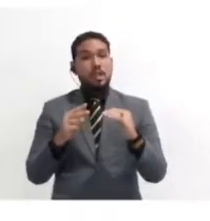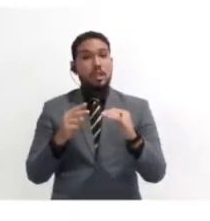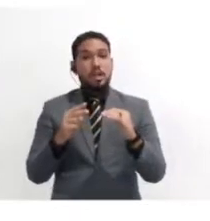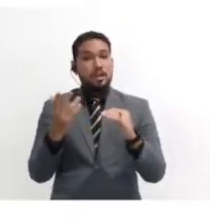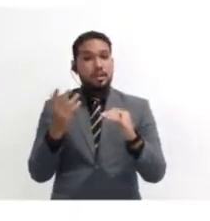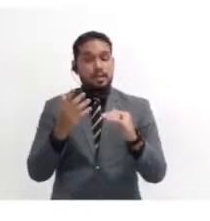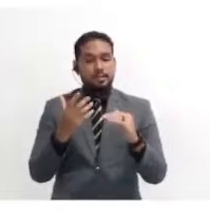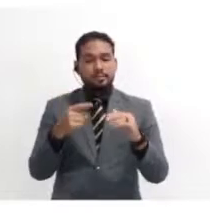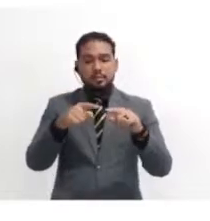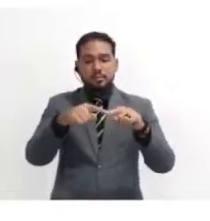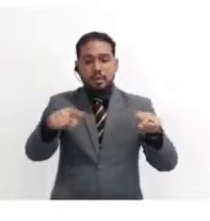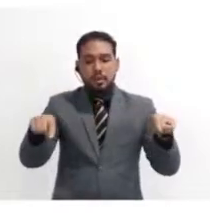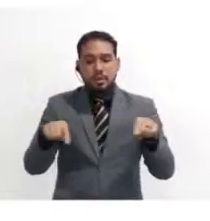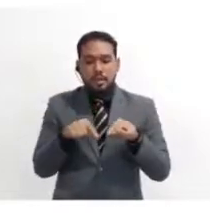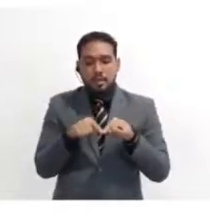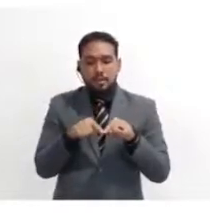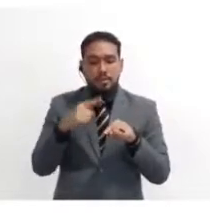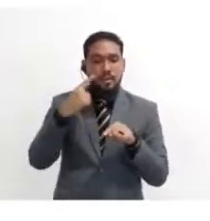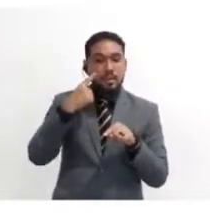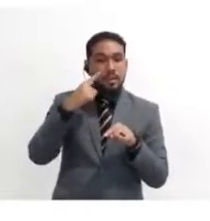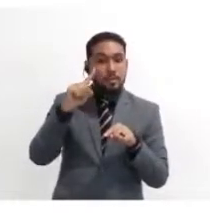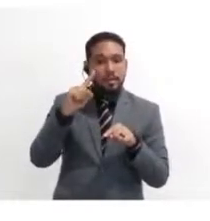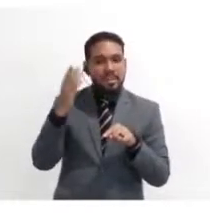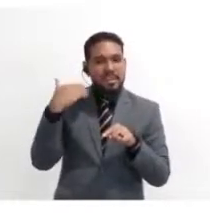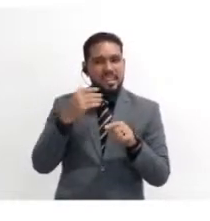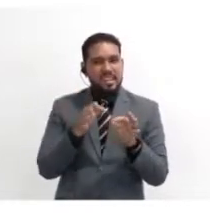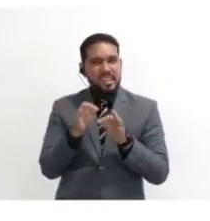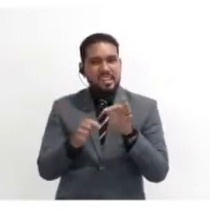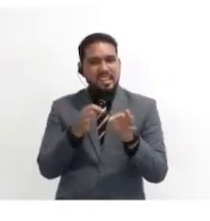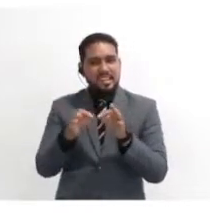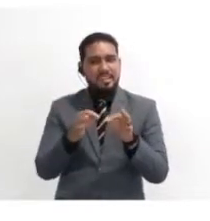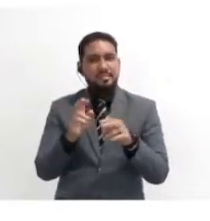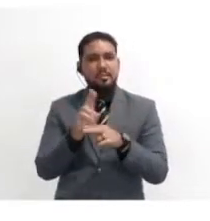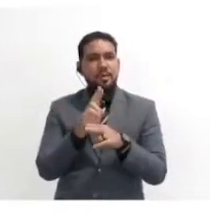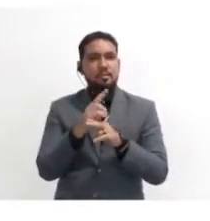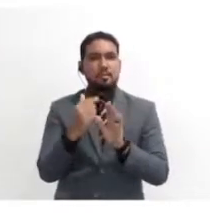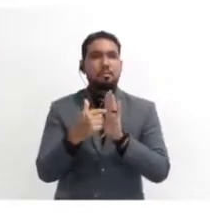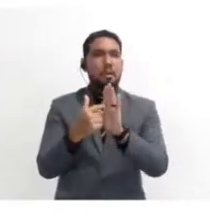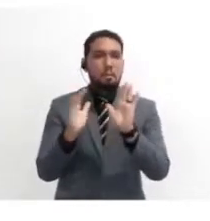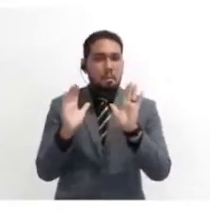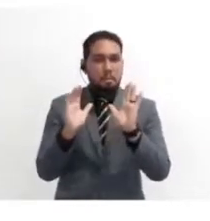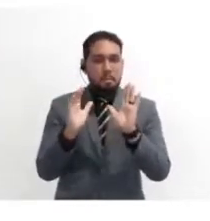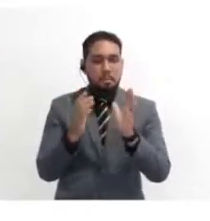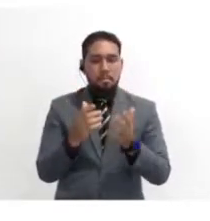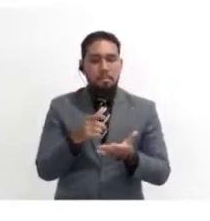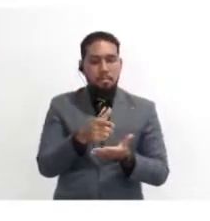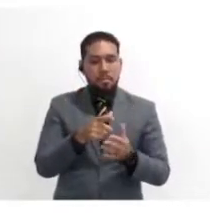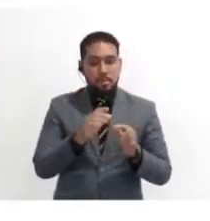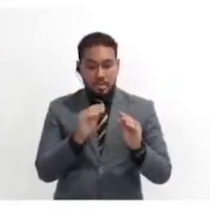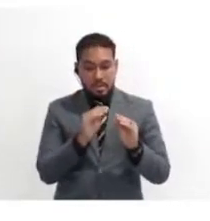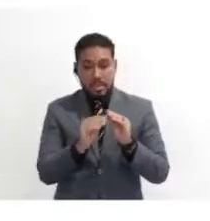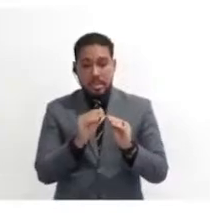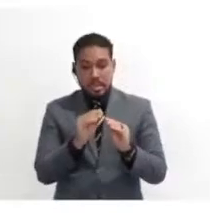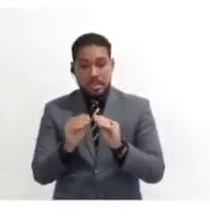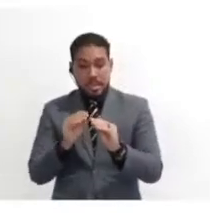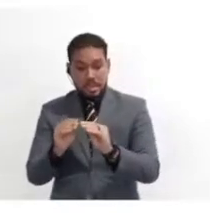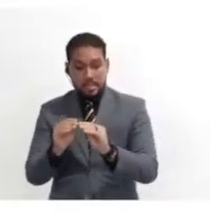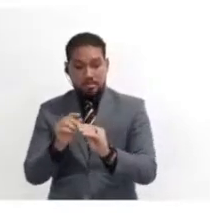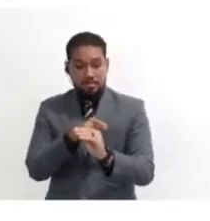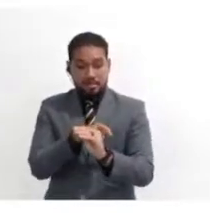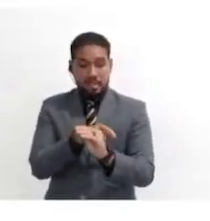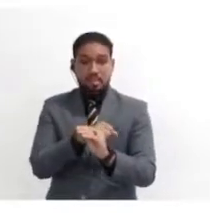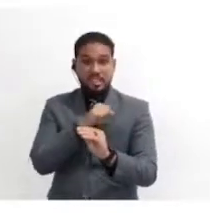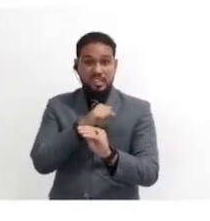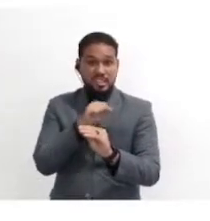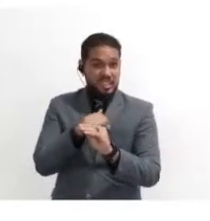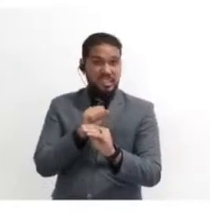mold compound I mentioned, which ends up curing and being very hard. And then we actually grind that back to expose the